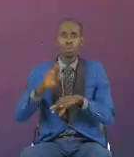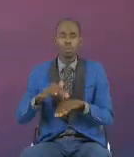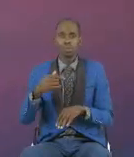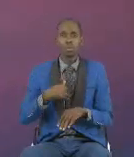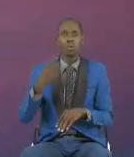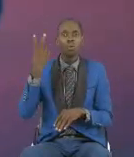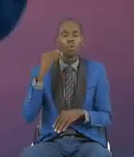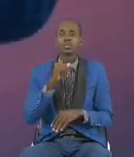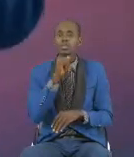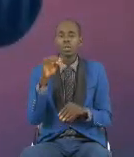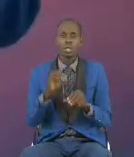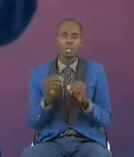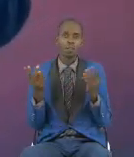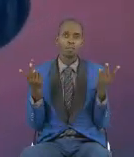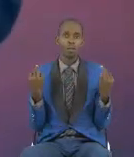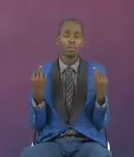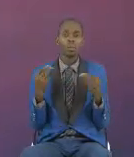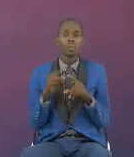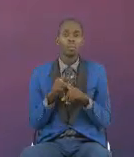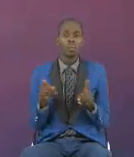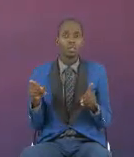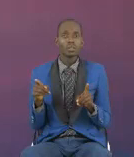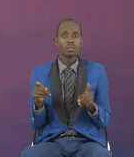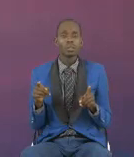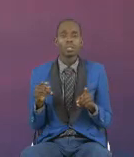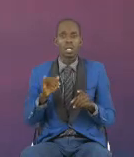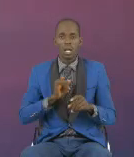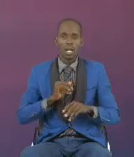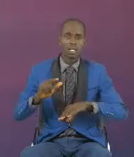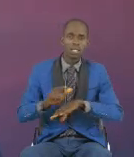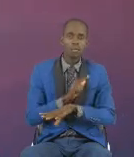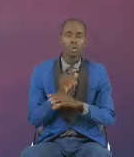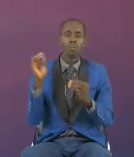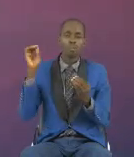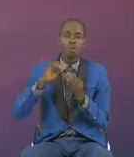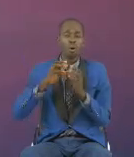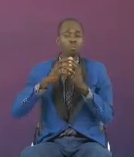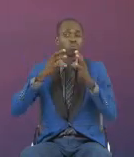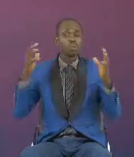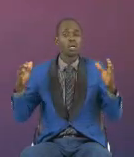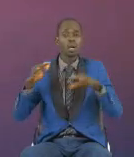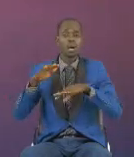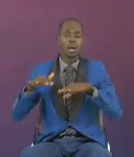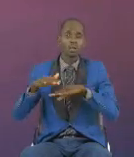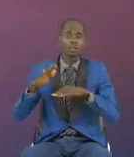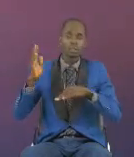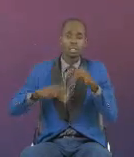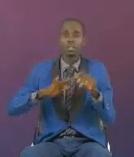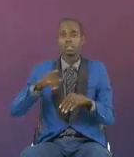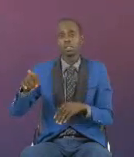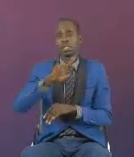in vain. But I labored more abundantly than they all, yet not